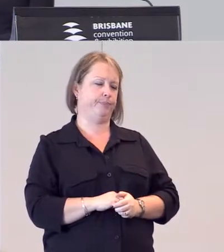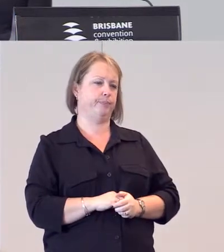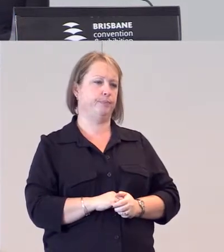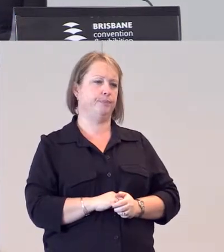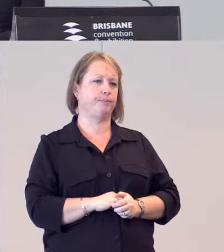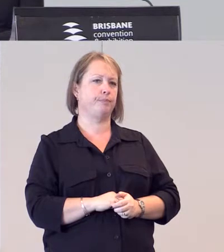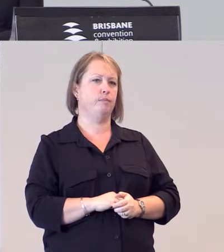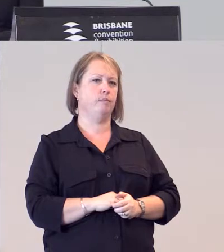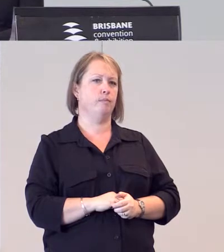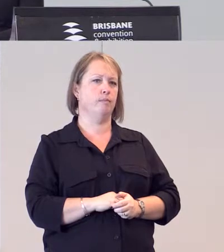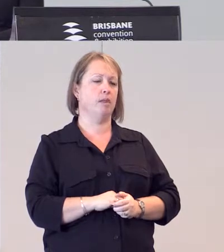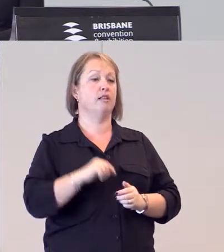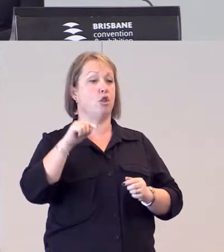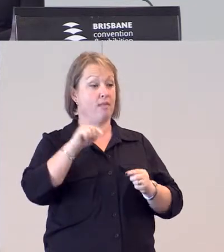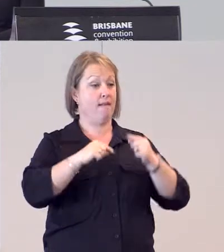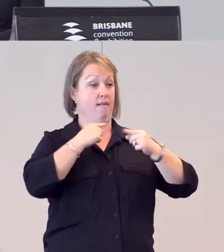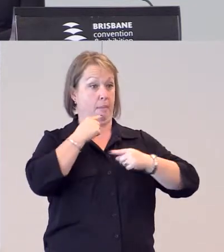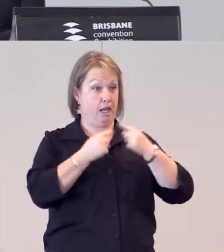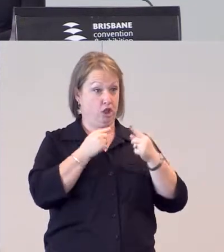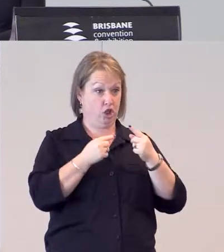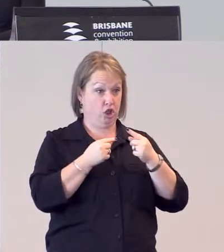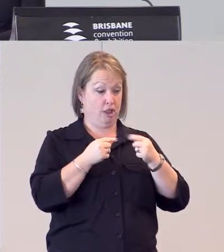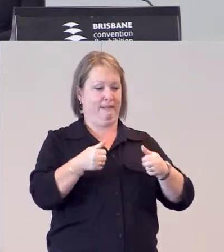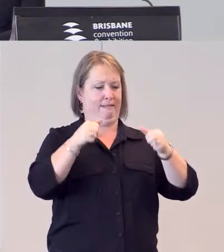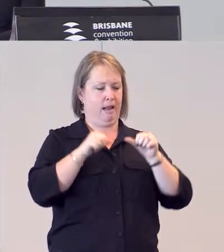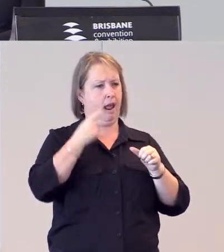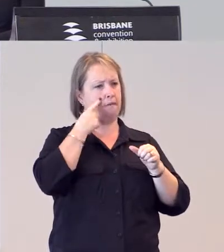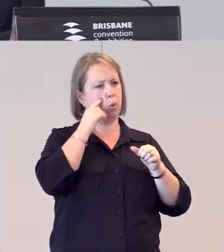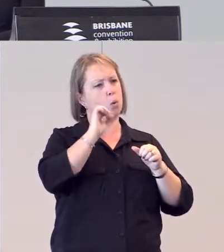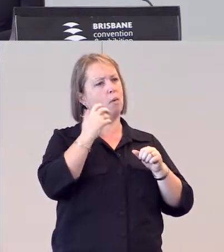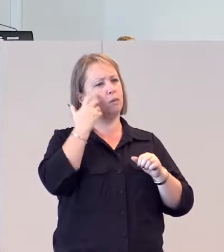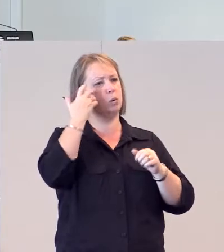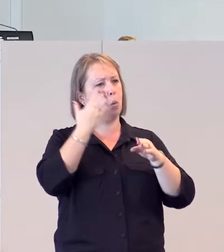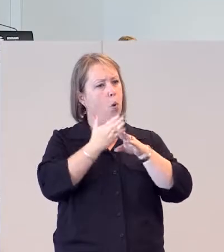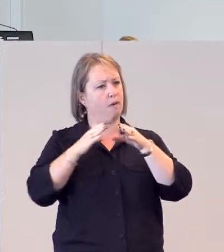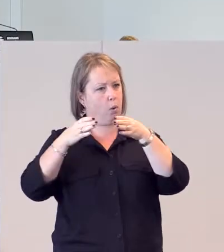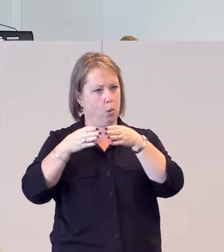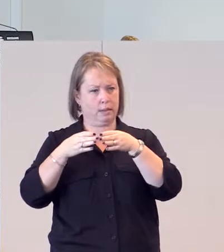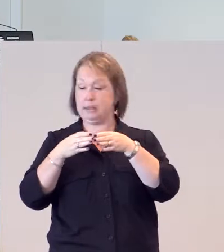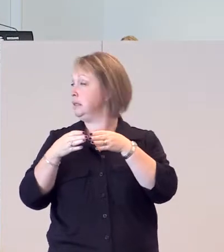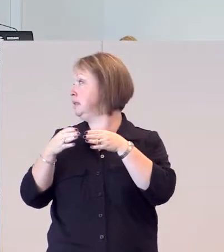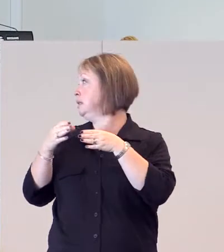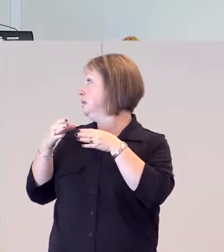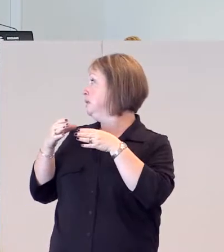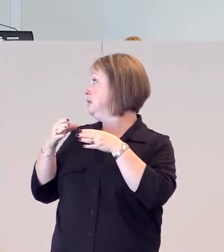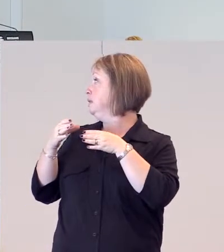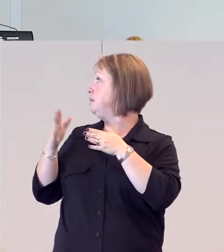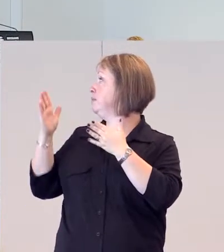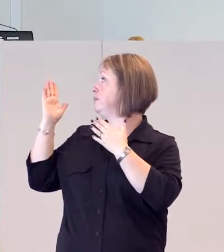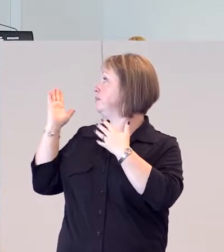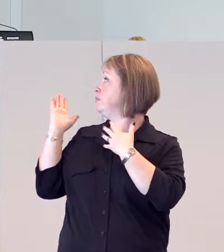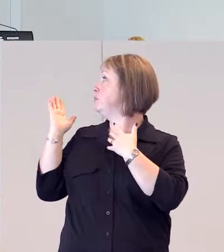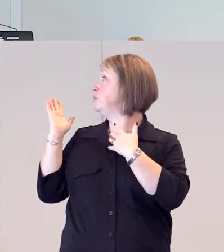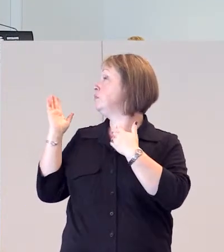So from that information, you can then look at your future workforce. Next slide, thank you. And you